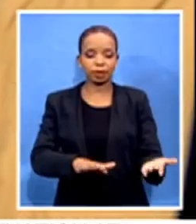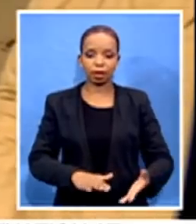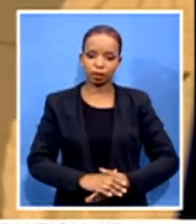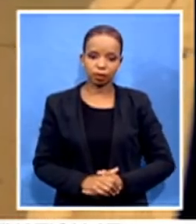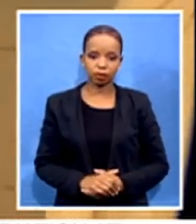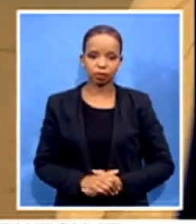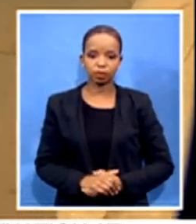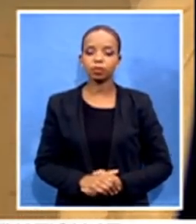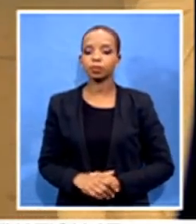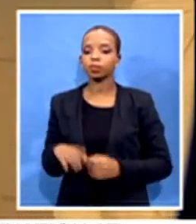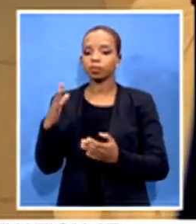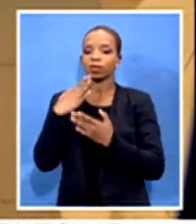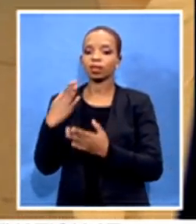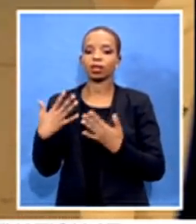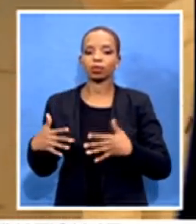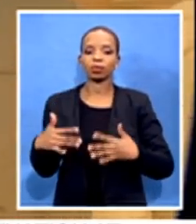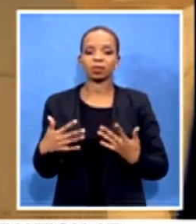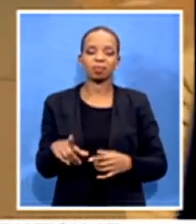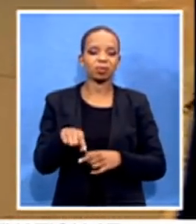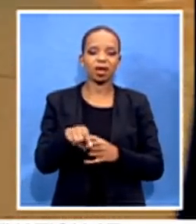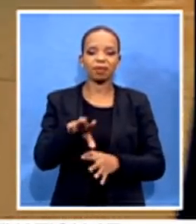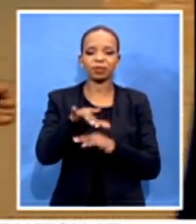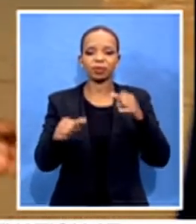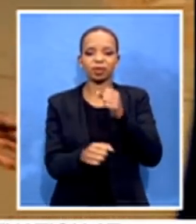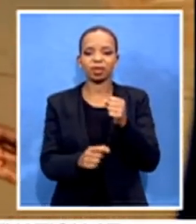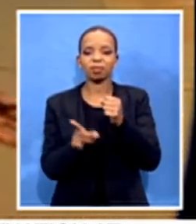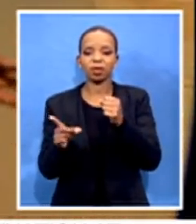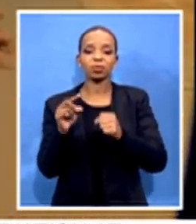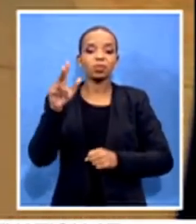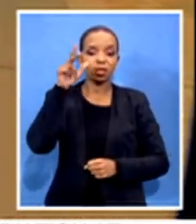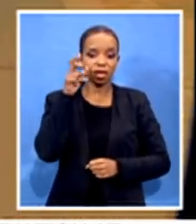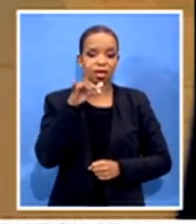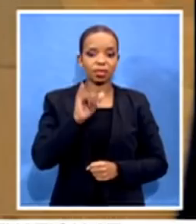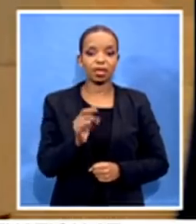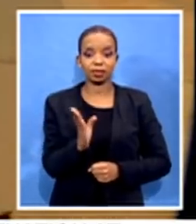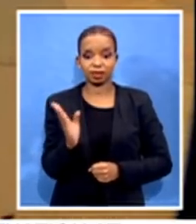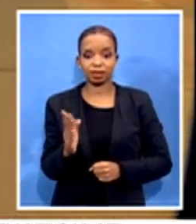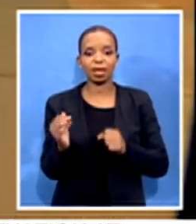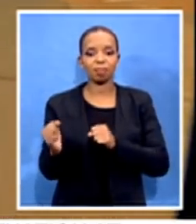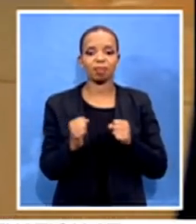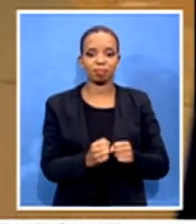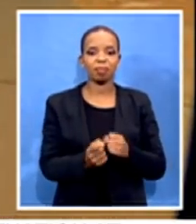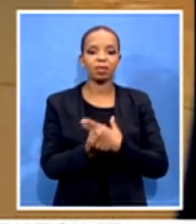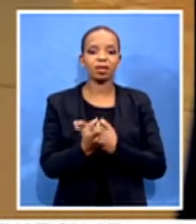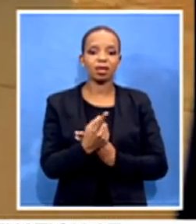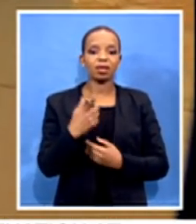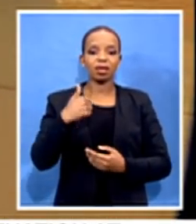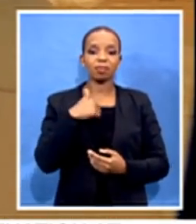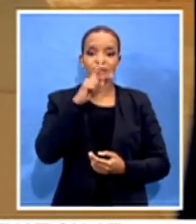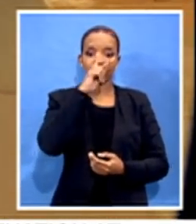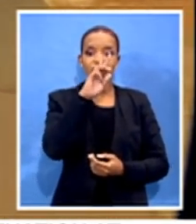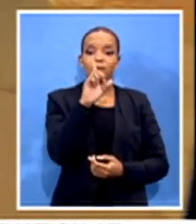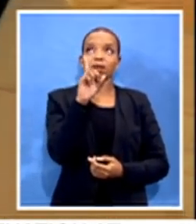much indeed for speaking to us. Well, Simpi, we're going to have to wrap a chat. As you heard, the scene is still active. As I look above me, there's a drone